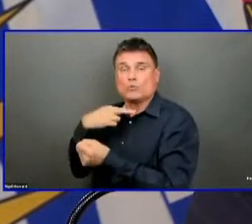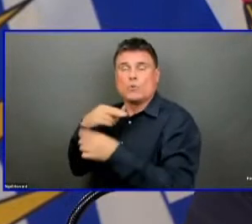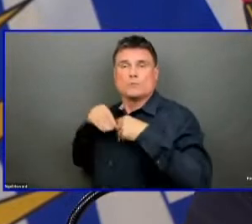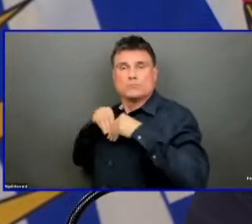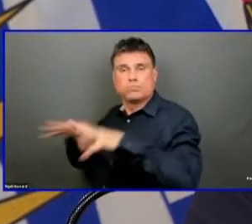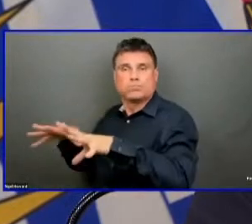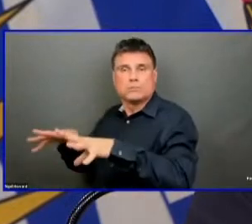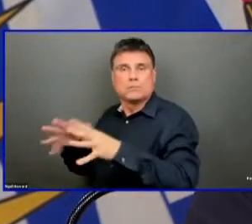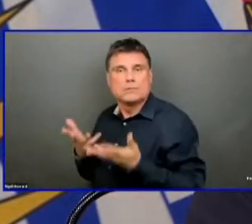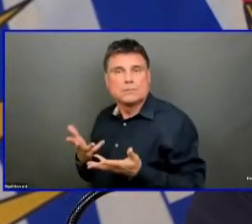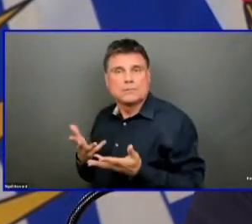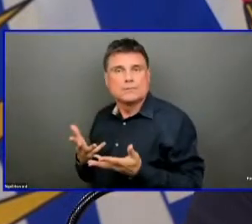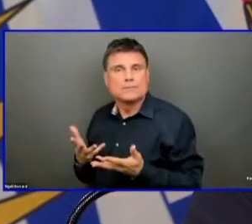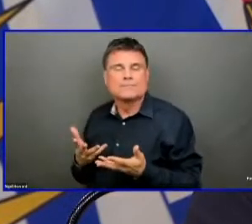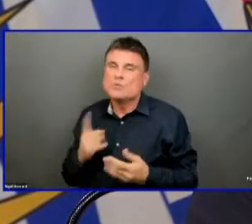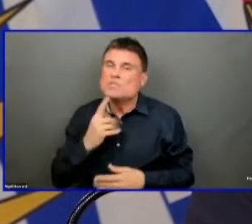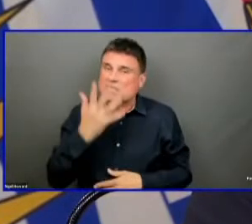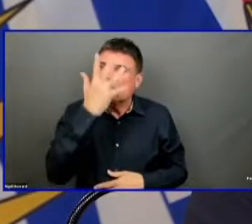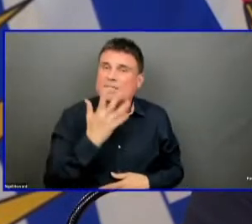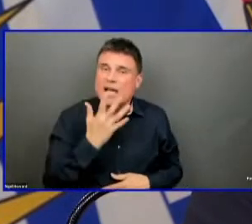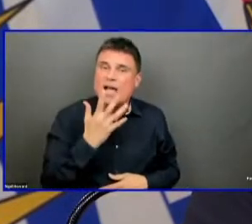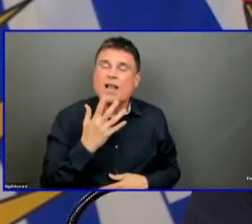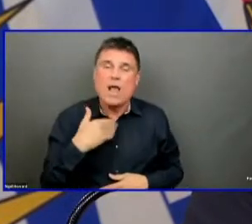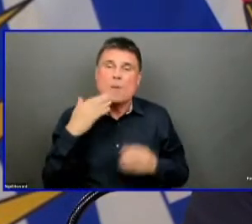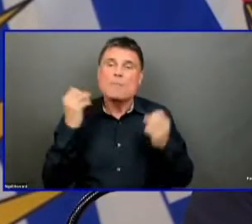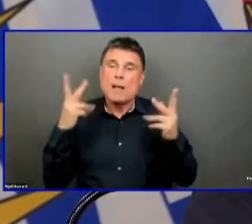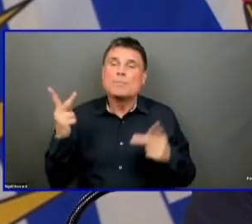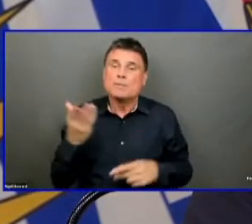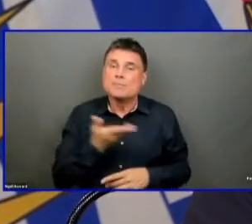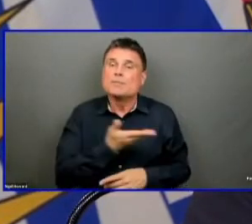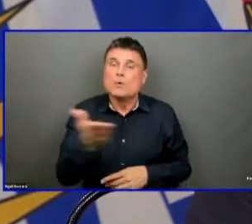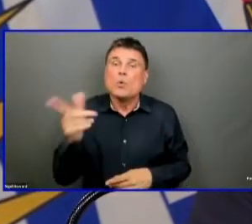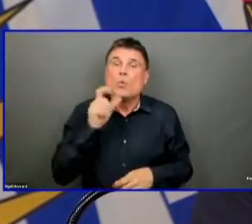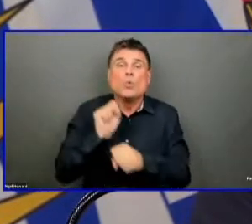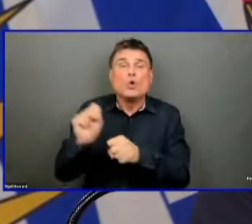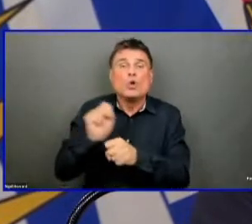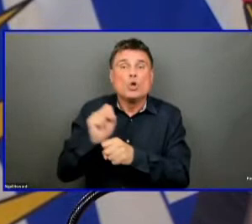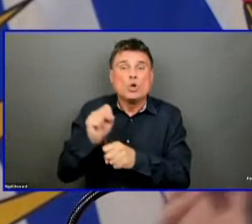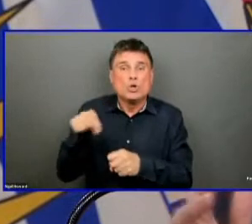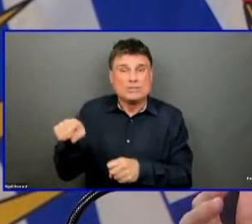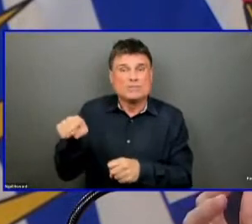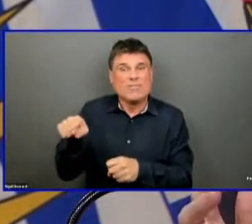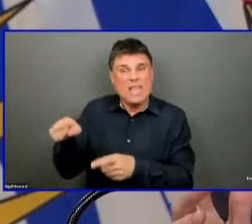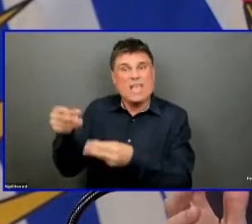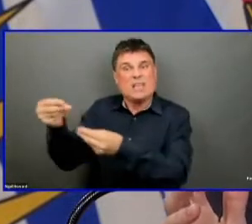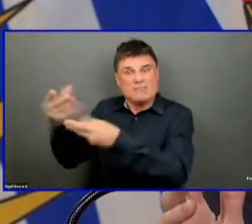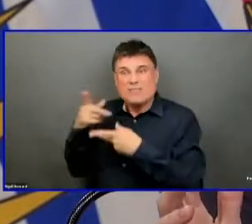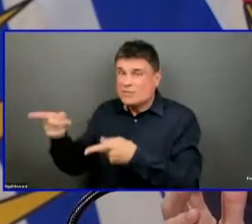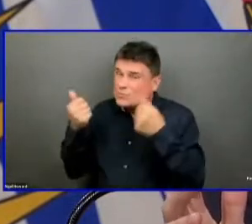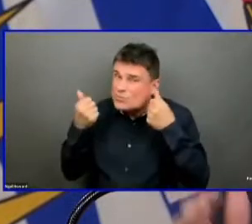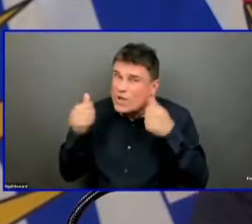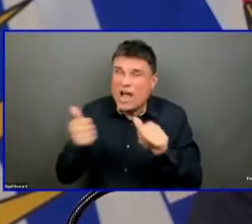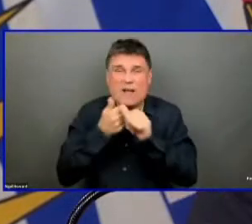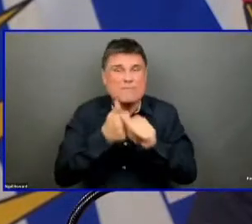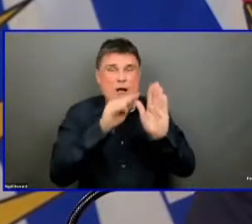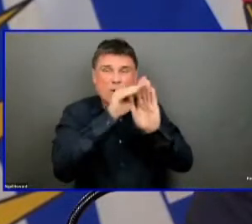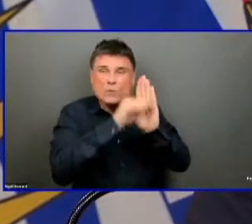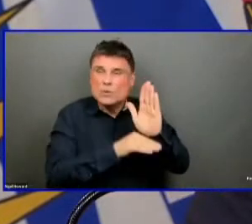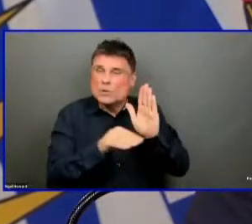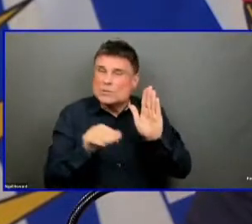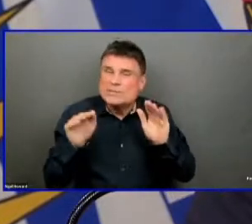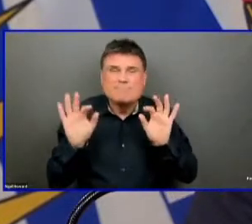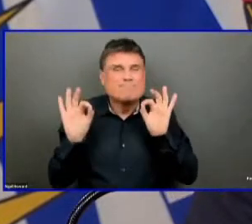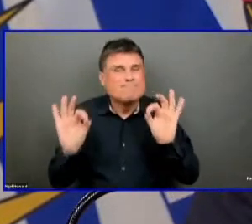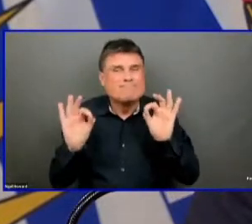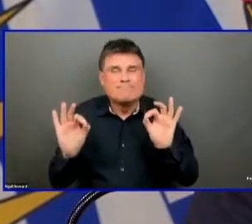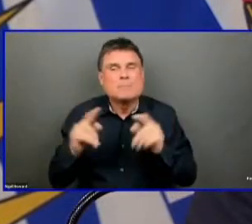who work in those industries, people were doing their best, and in some cases it became very challenging.